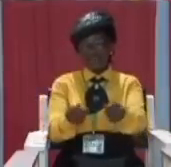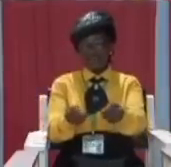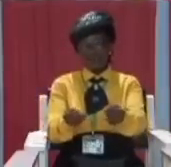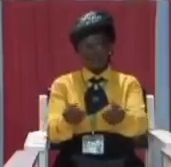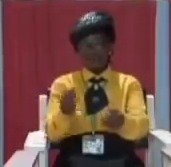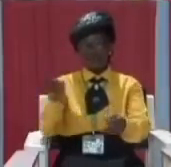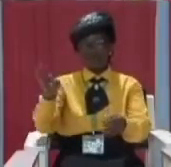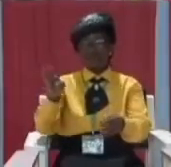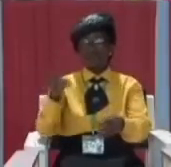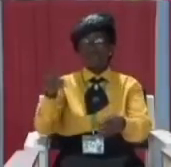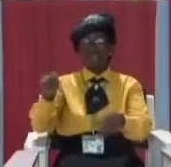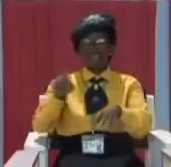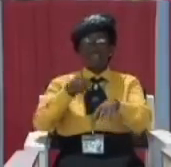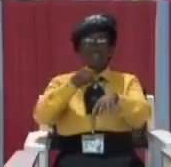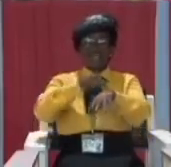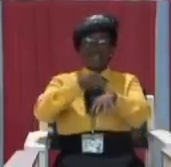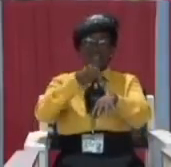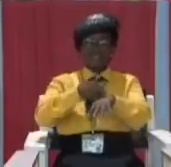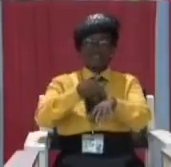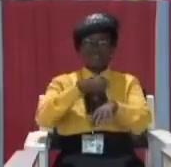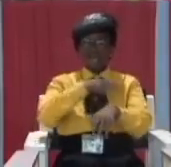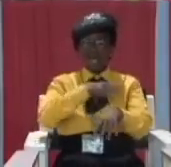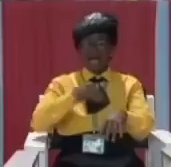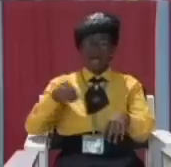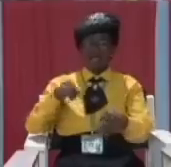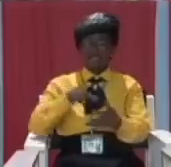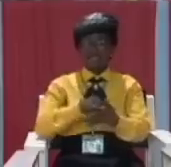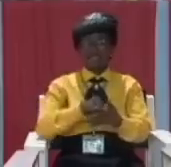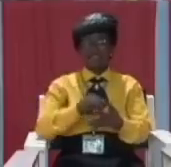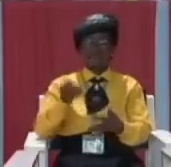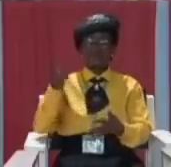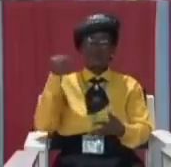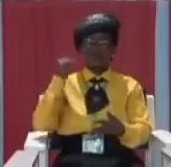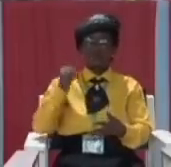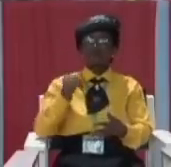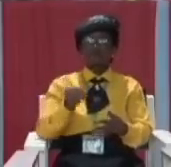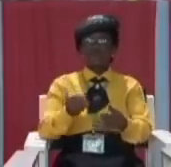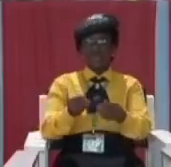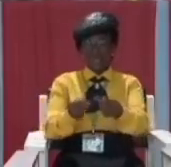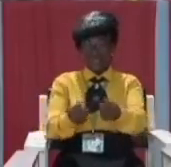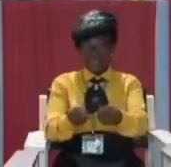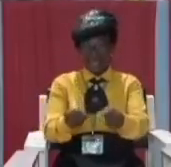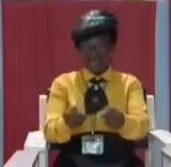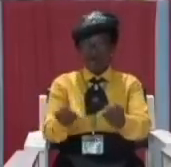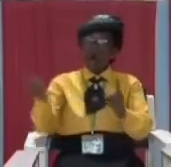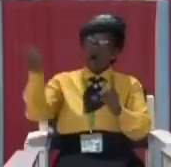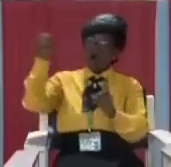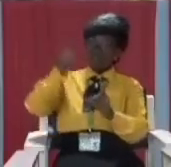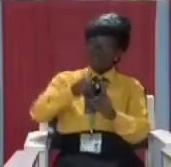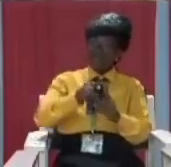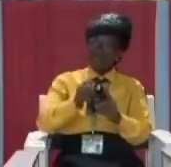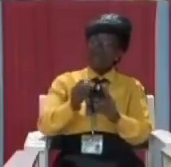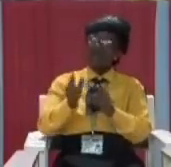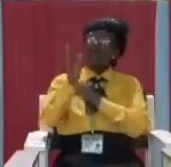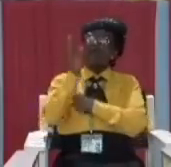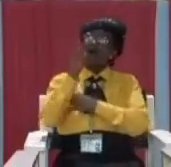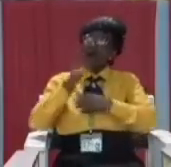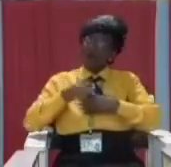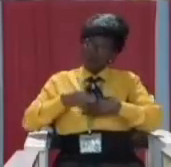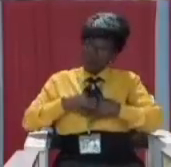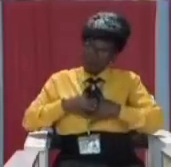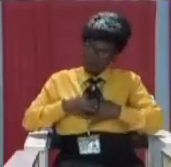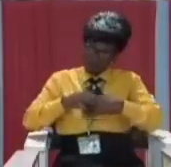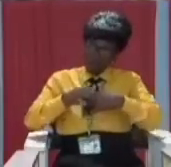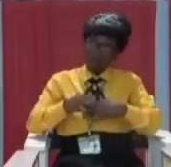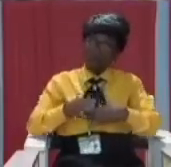And it was dust until God breathed into his